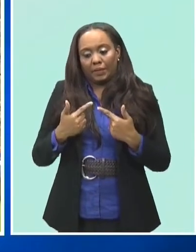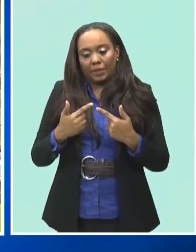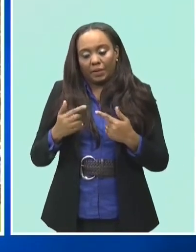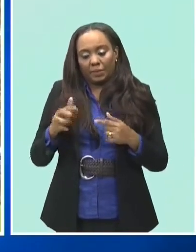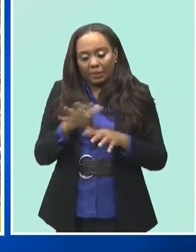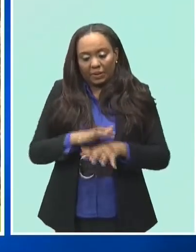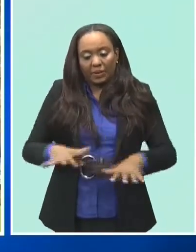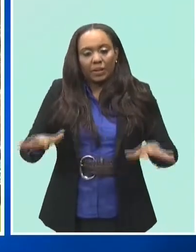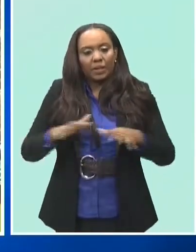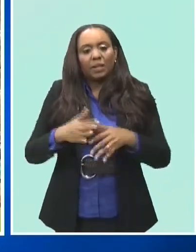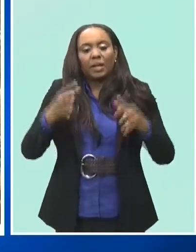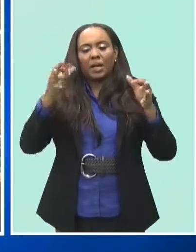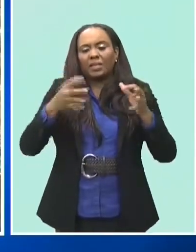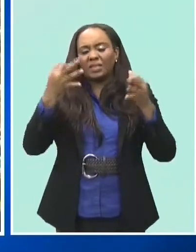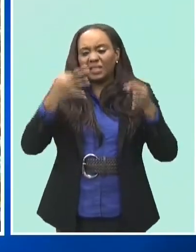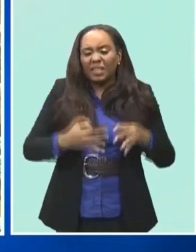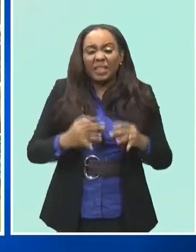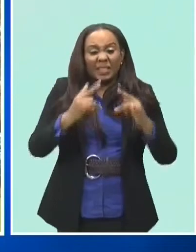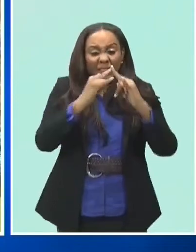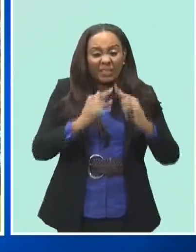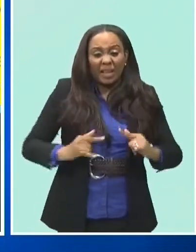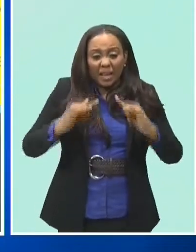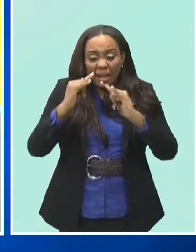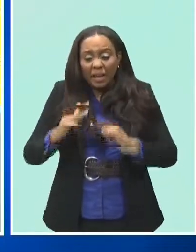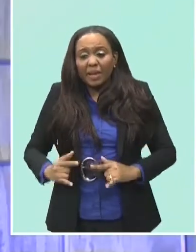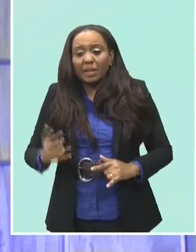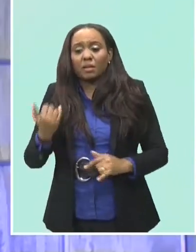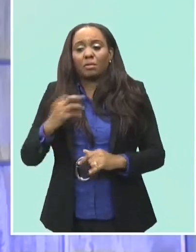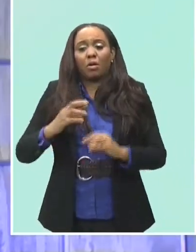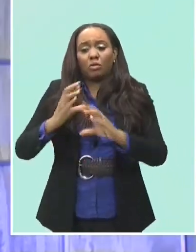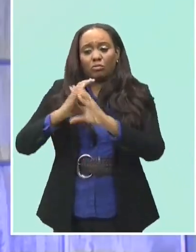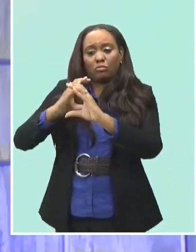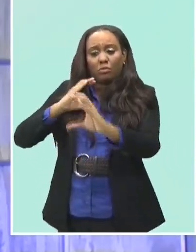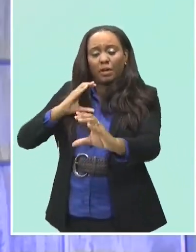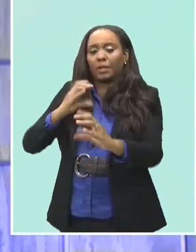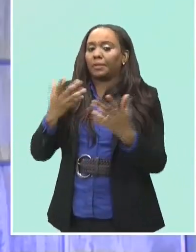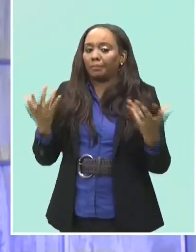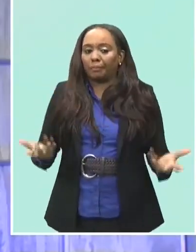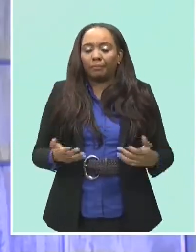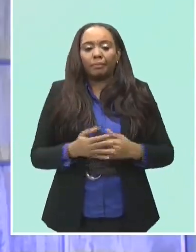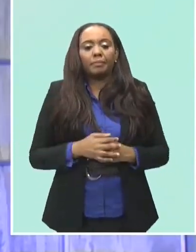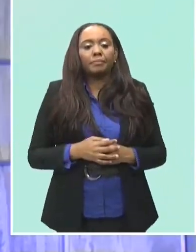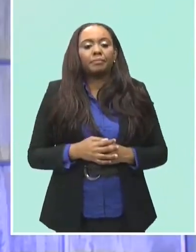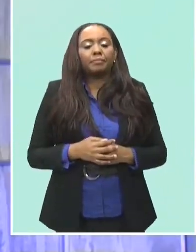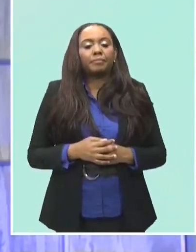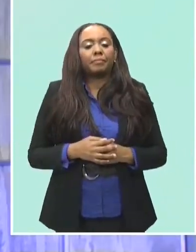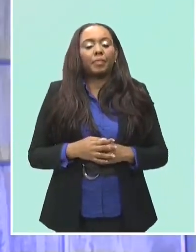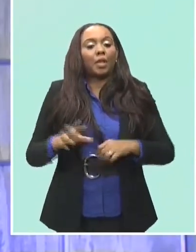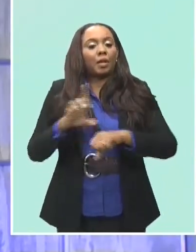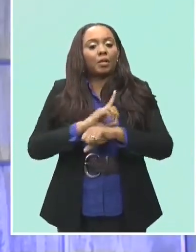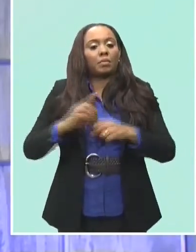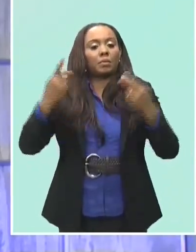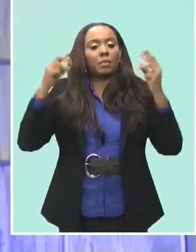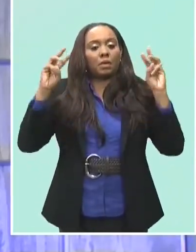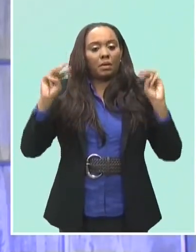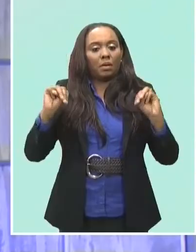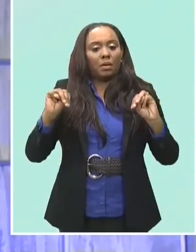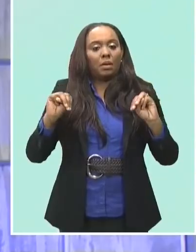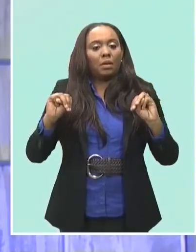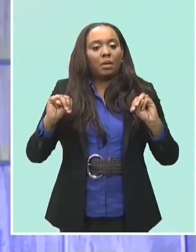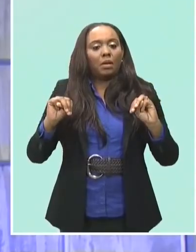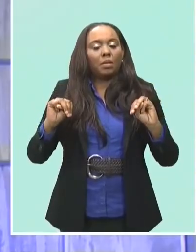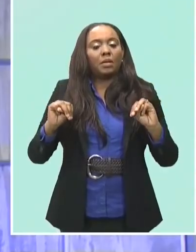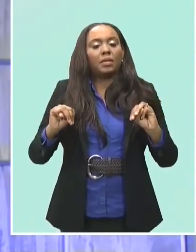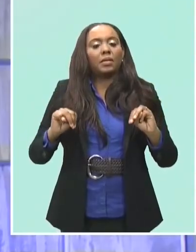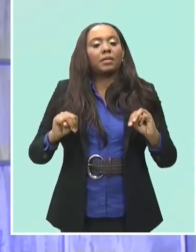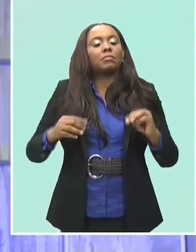will be tents, prefab homes, or trailers. Well, it appears that Dominica's Prime Minister Roosevelt Skerrit has settled on a